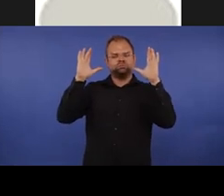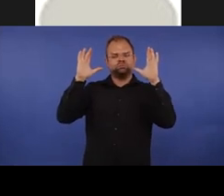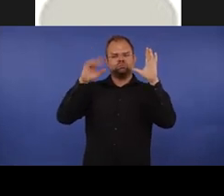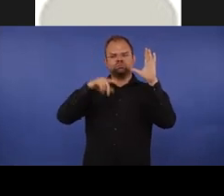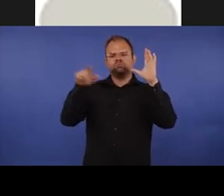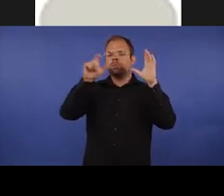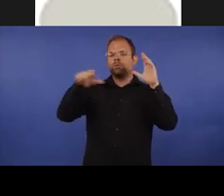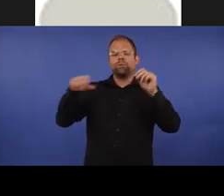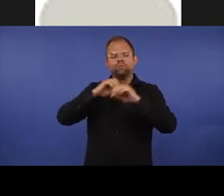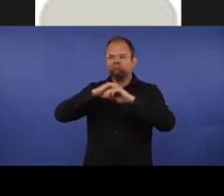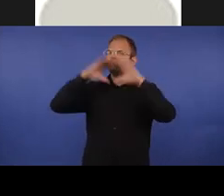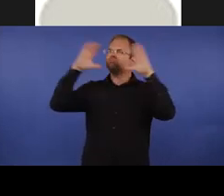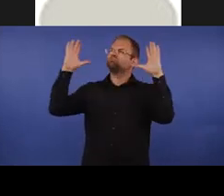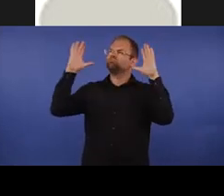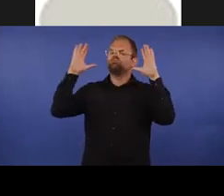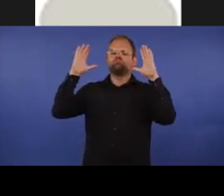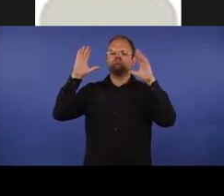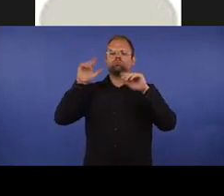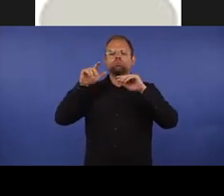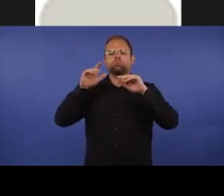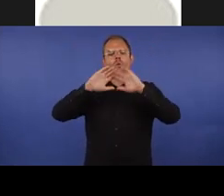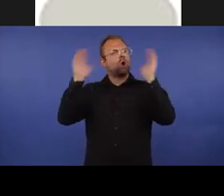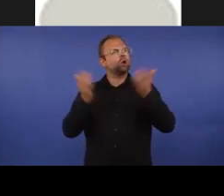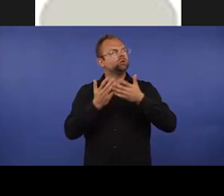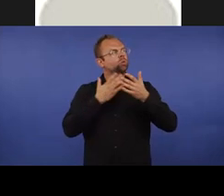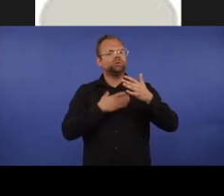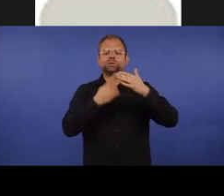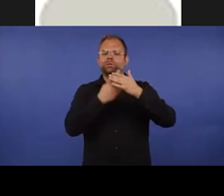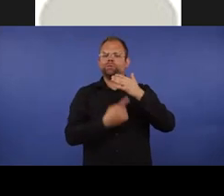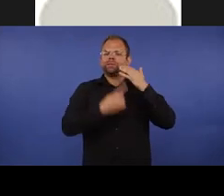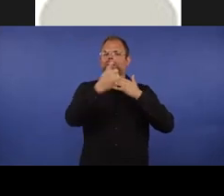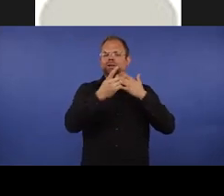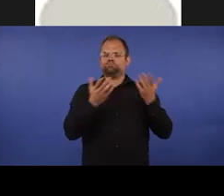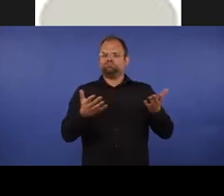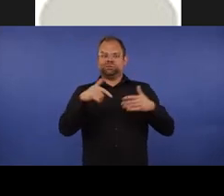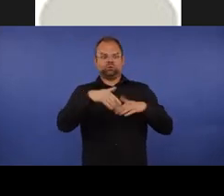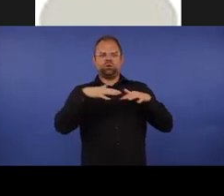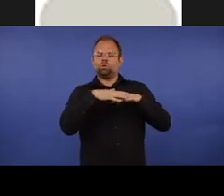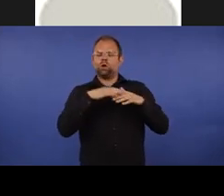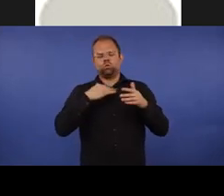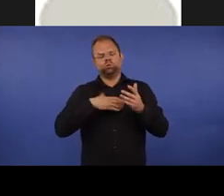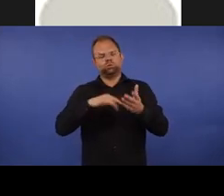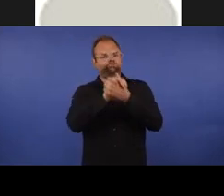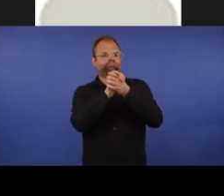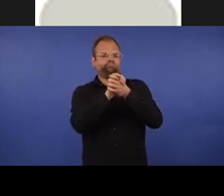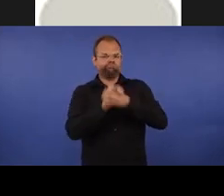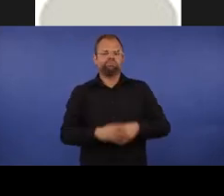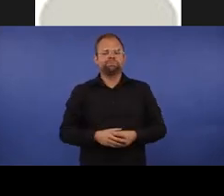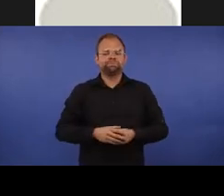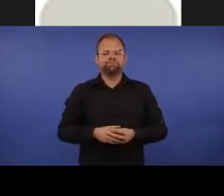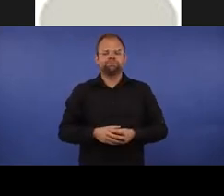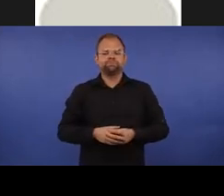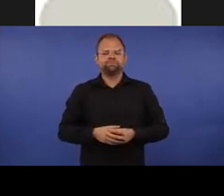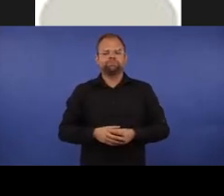in 2017. I think the gathering of voices from around the world who